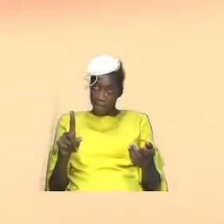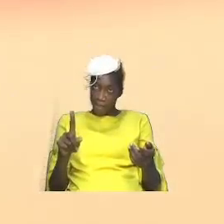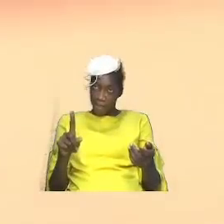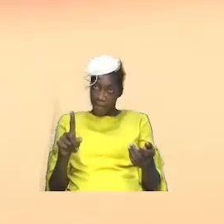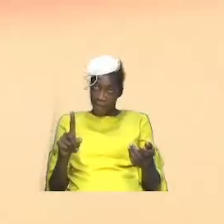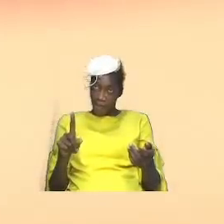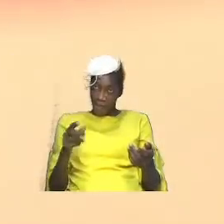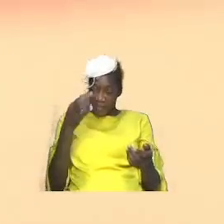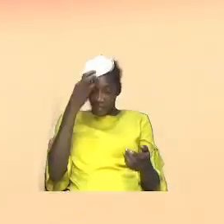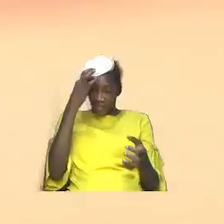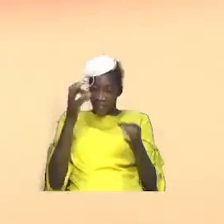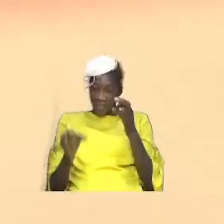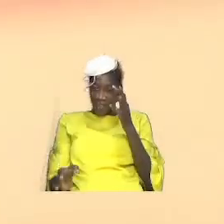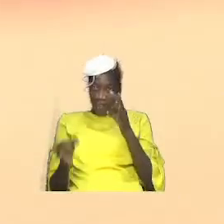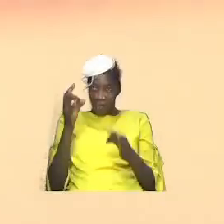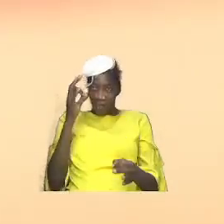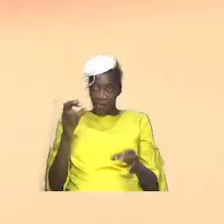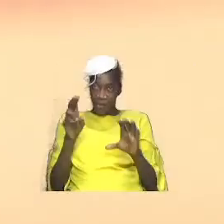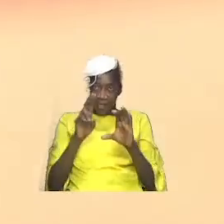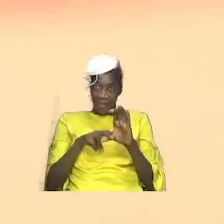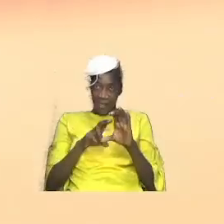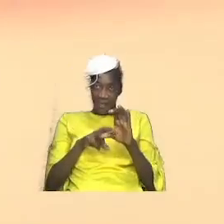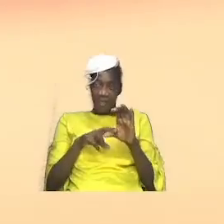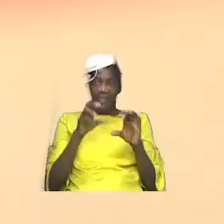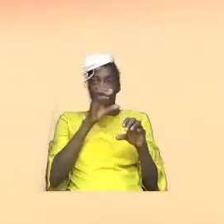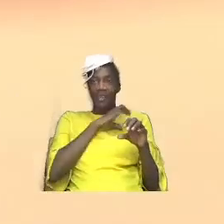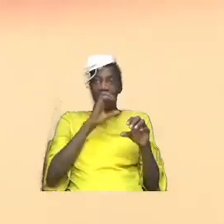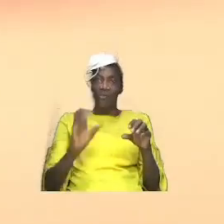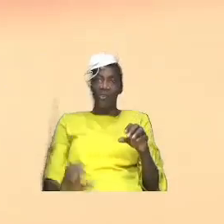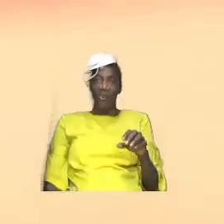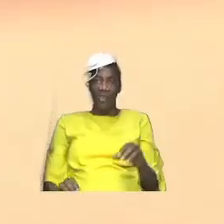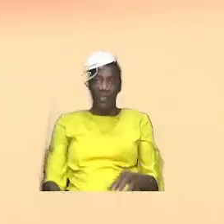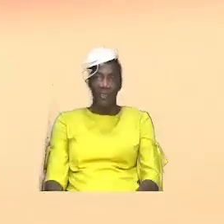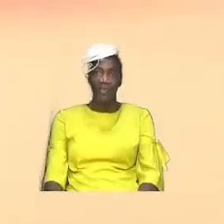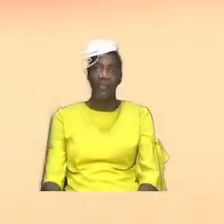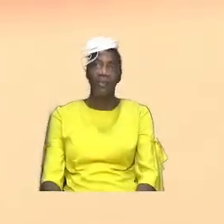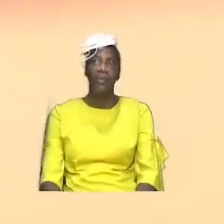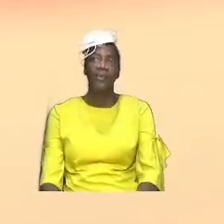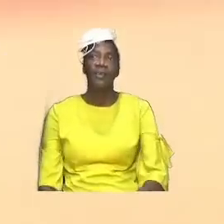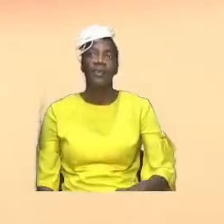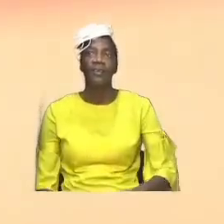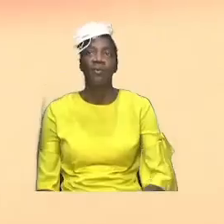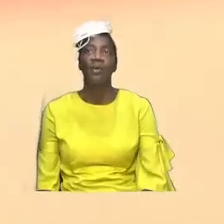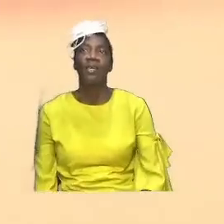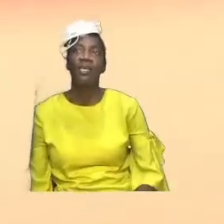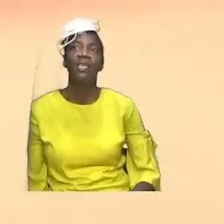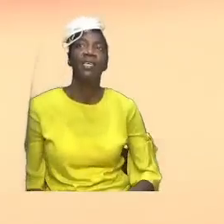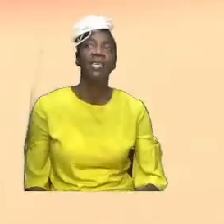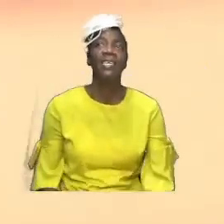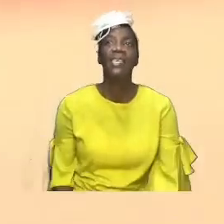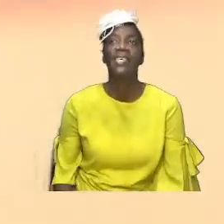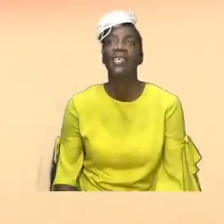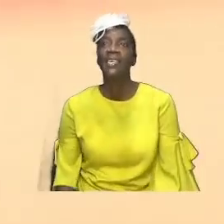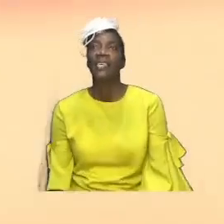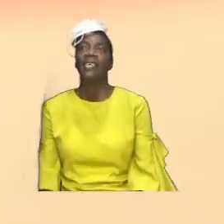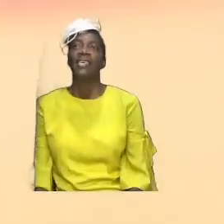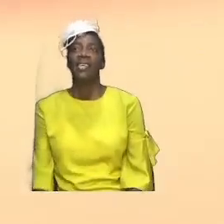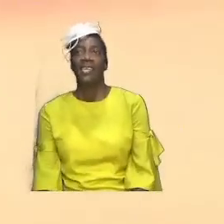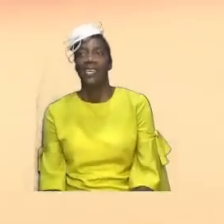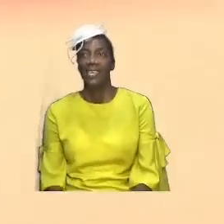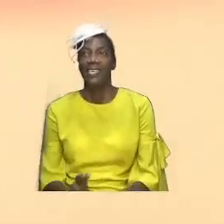at the judgment seat of Christ. When he sits on that bema and we are gathered to